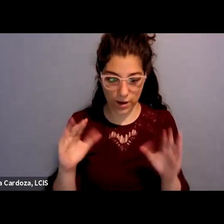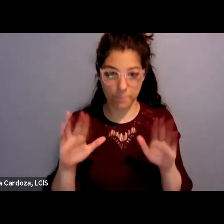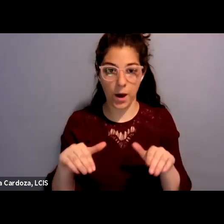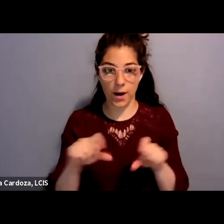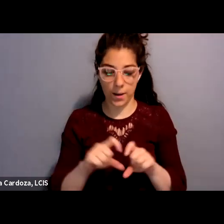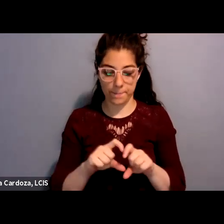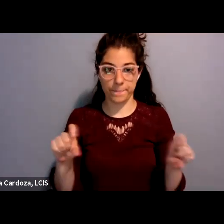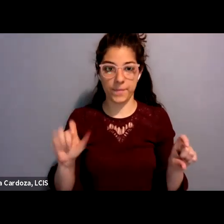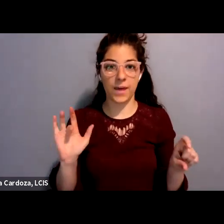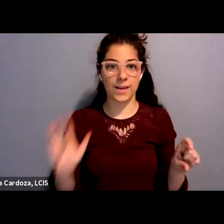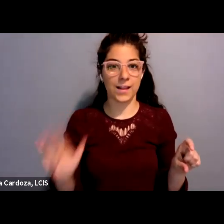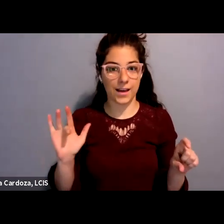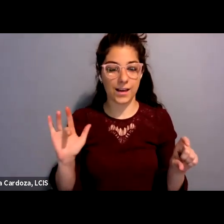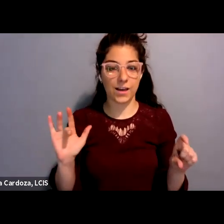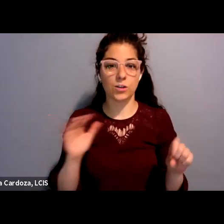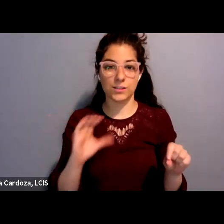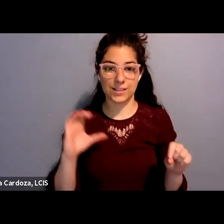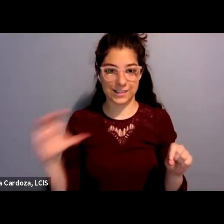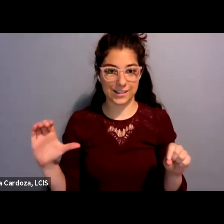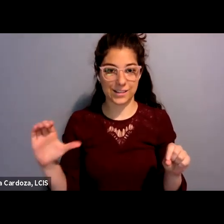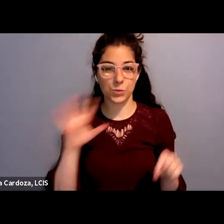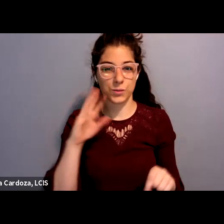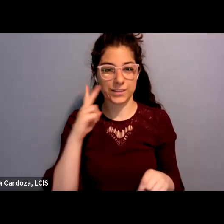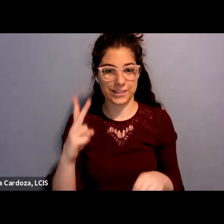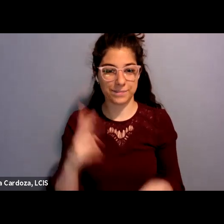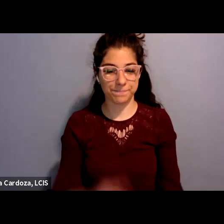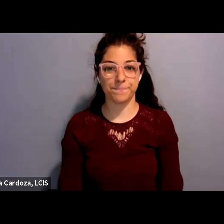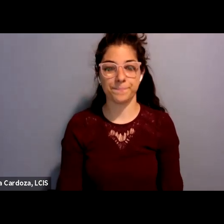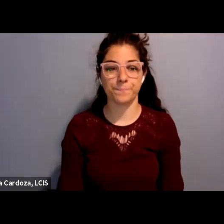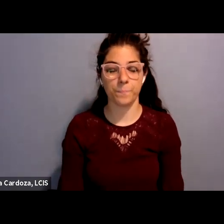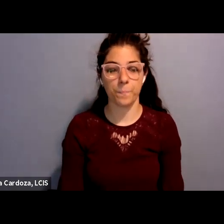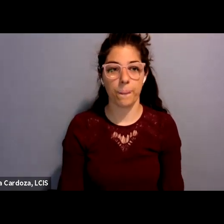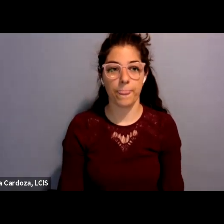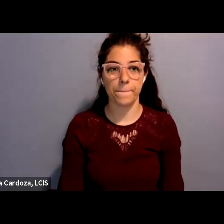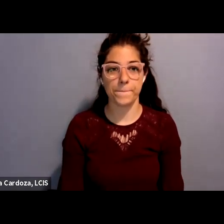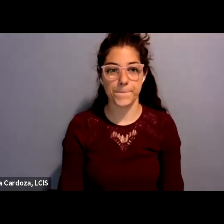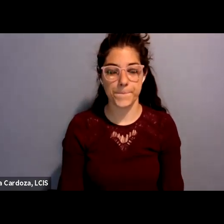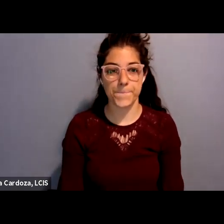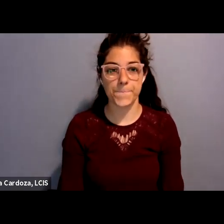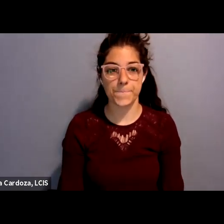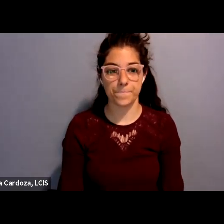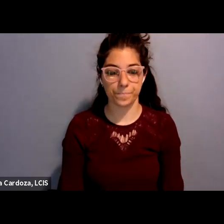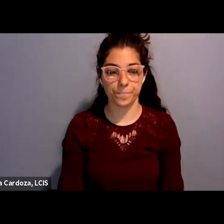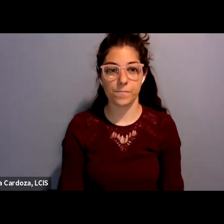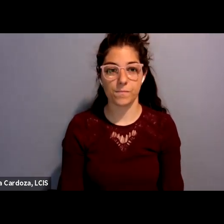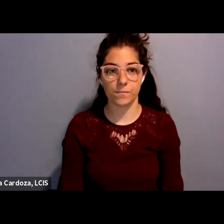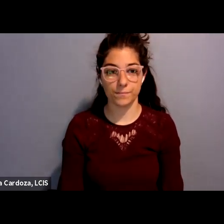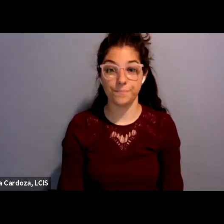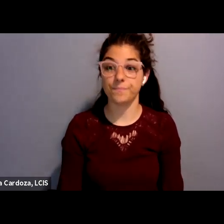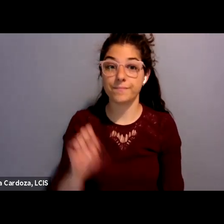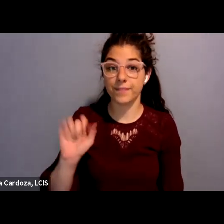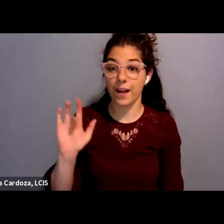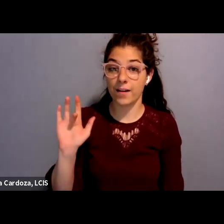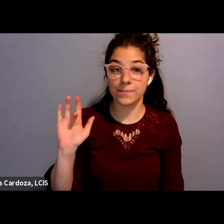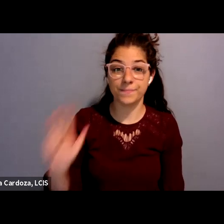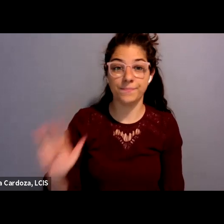of your screen marked CC or closed captions. In the settings, you can turn on and enlarge a full